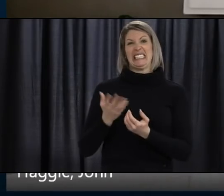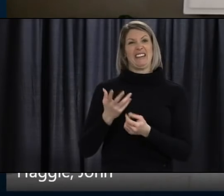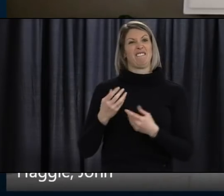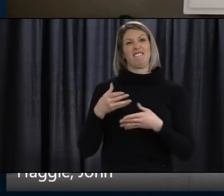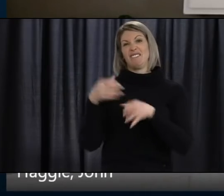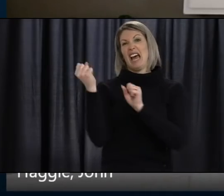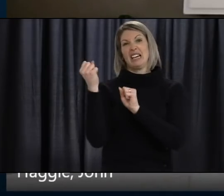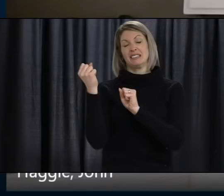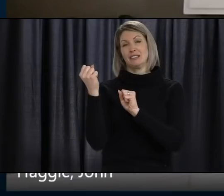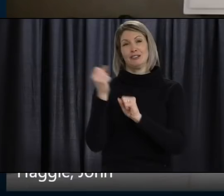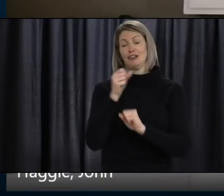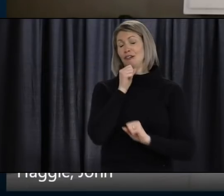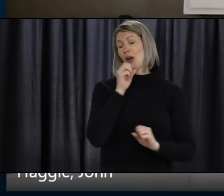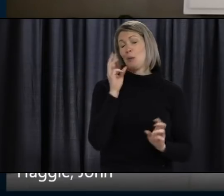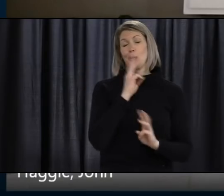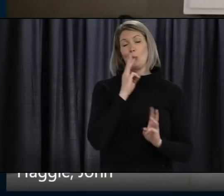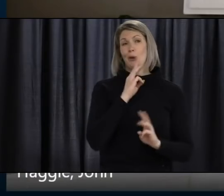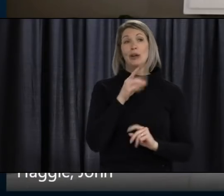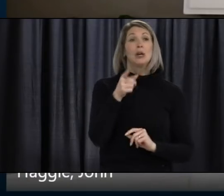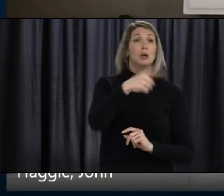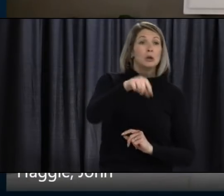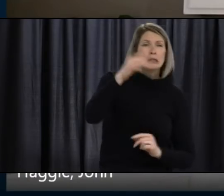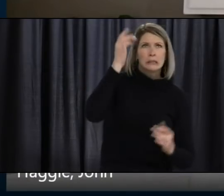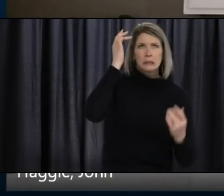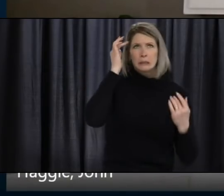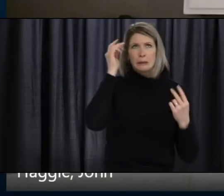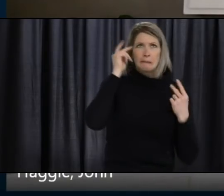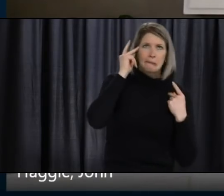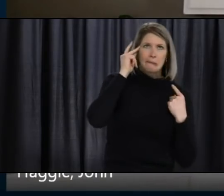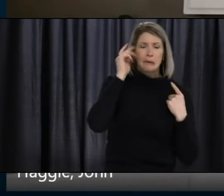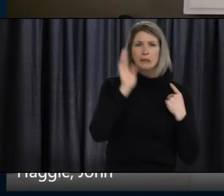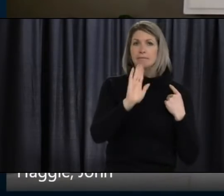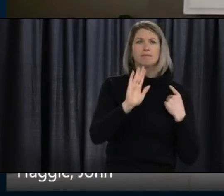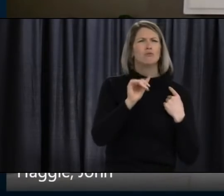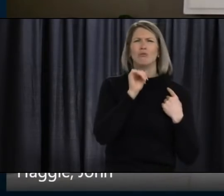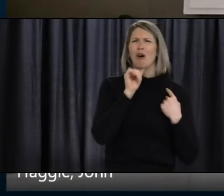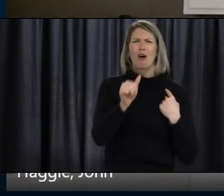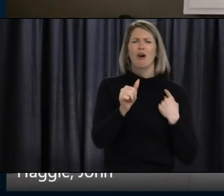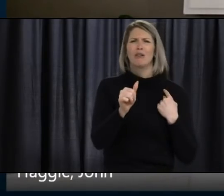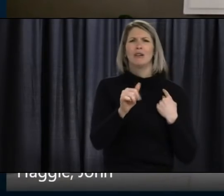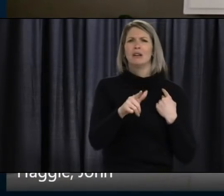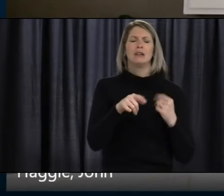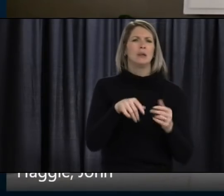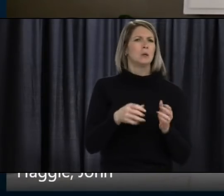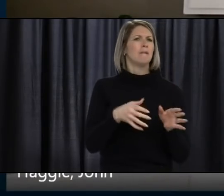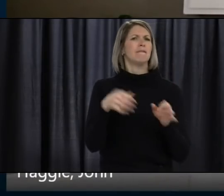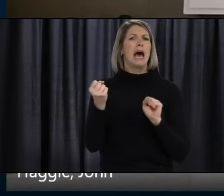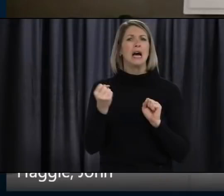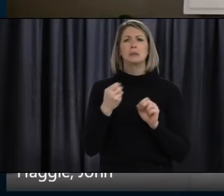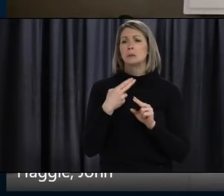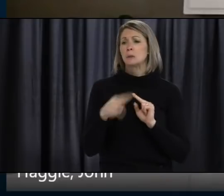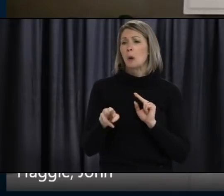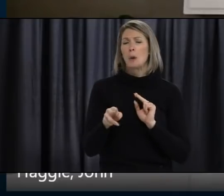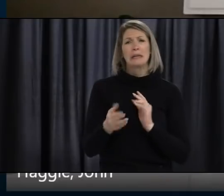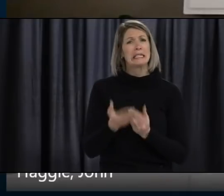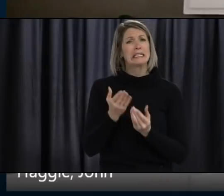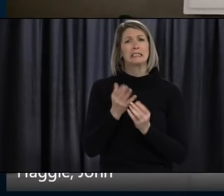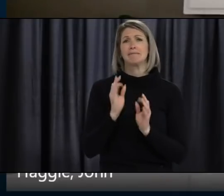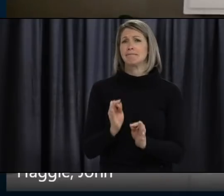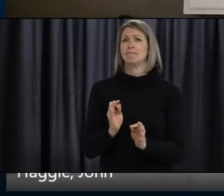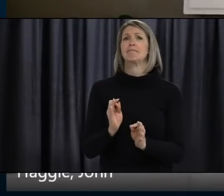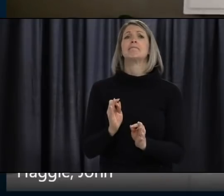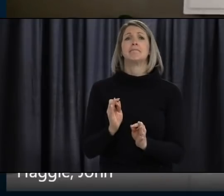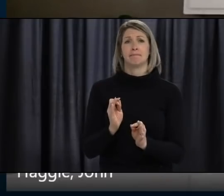concerned about in terms of actually going and getting tested. So again, I would encourage that. That will provide us with the